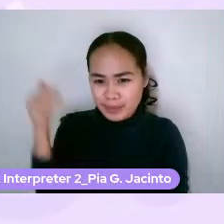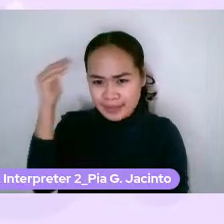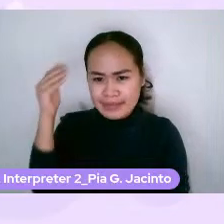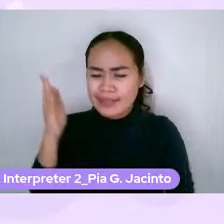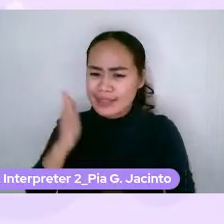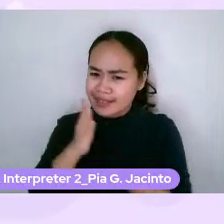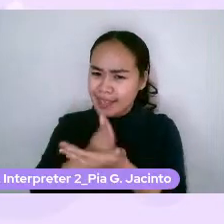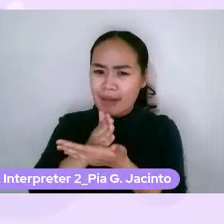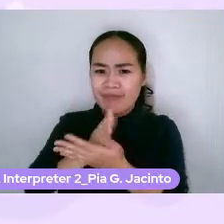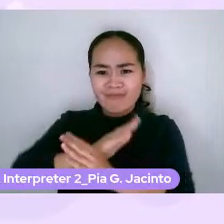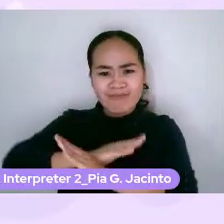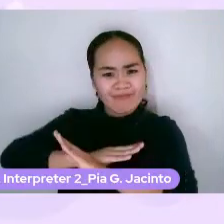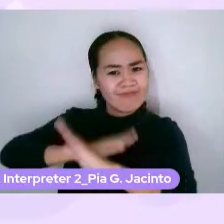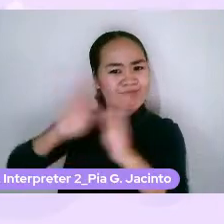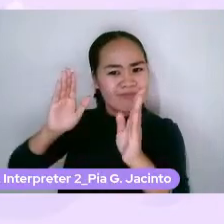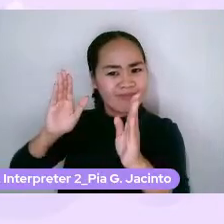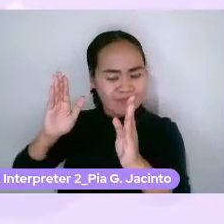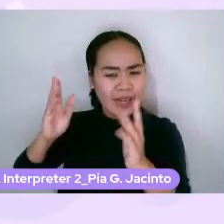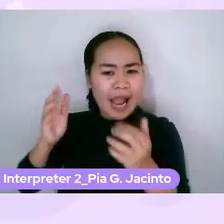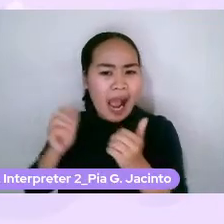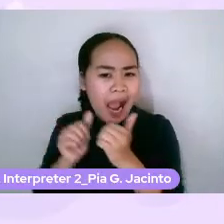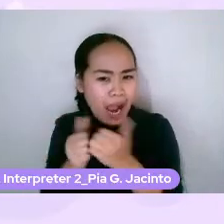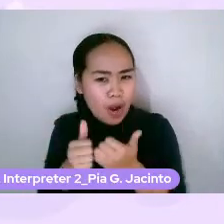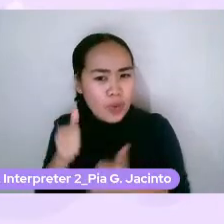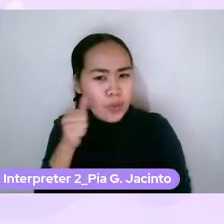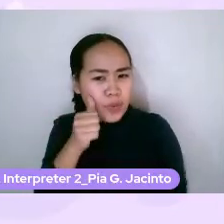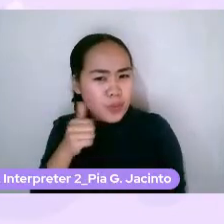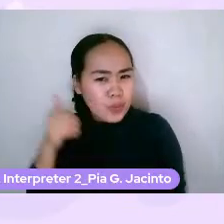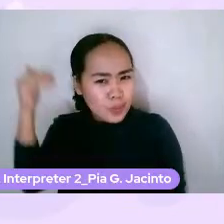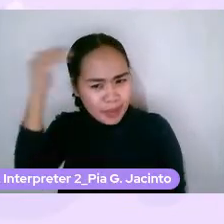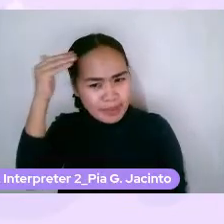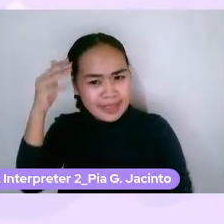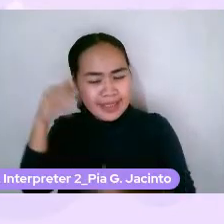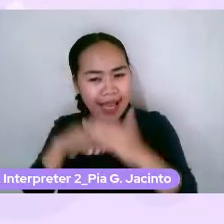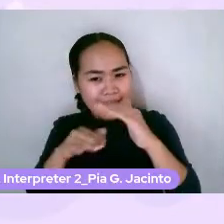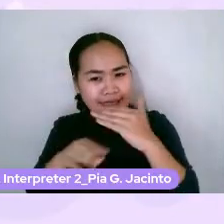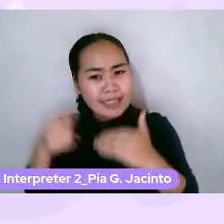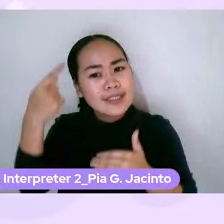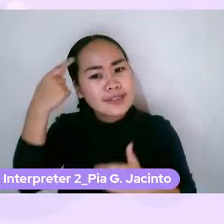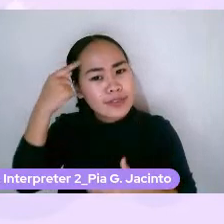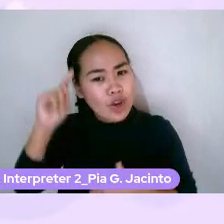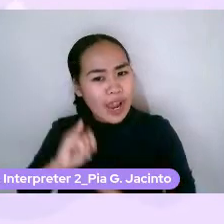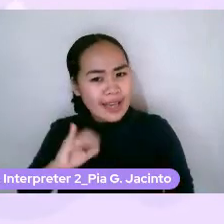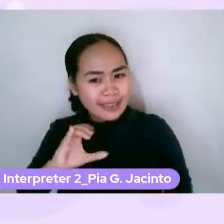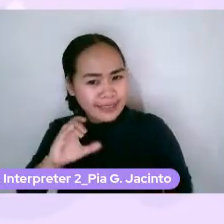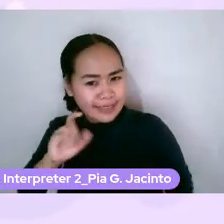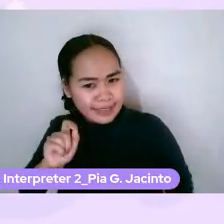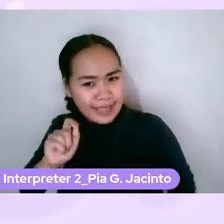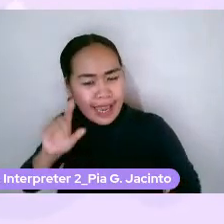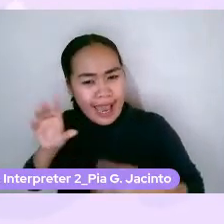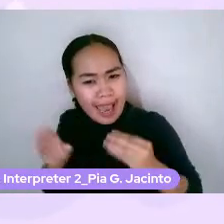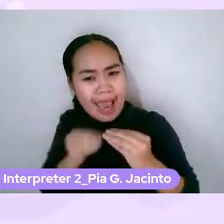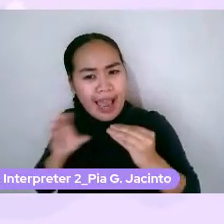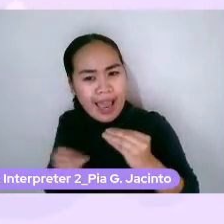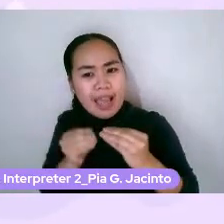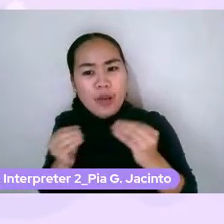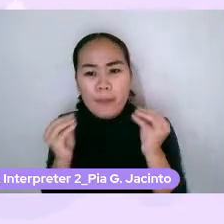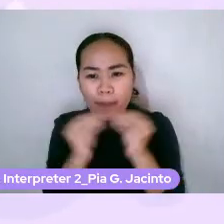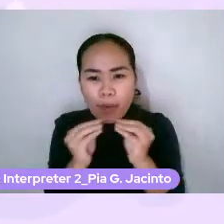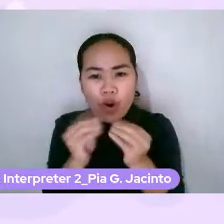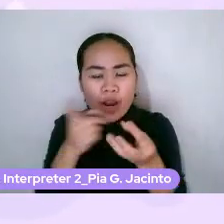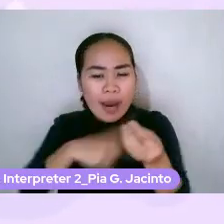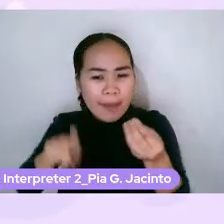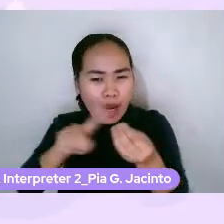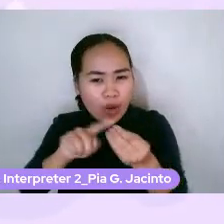women's equal access to ICT, increase the affordability and use of technology, and boost digital literacy